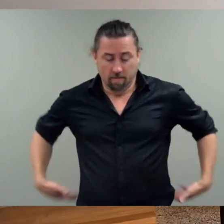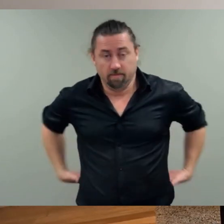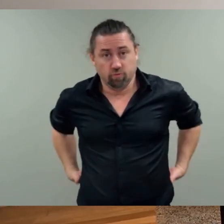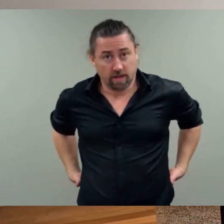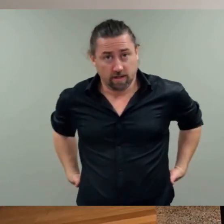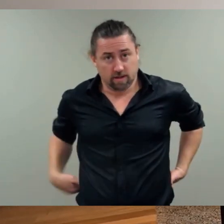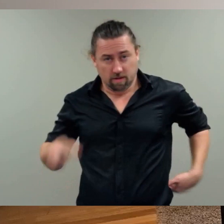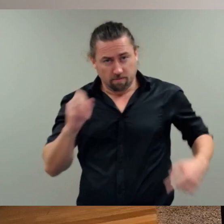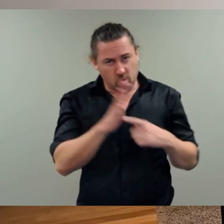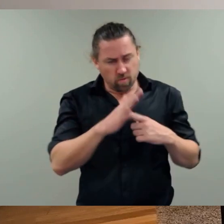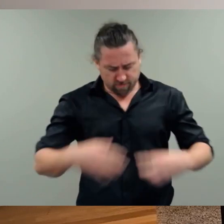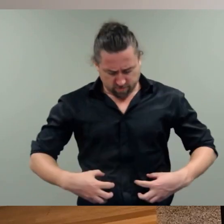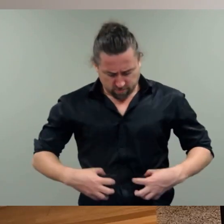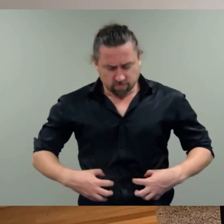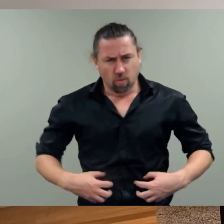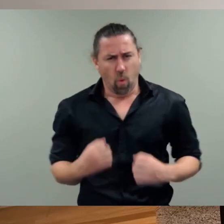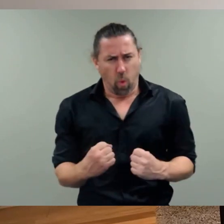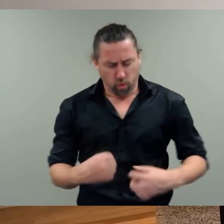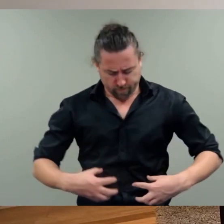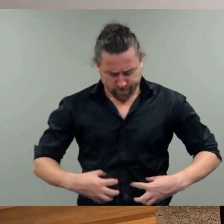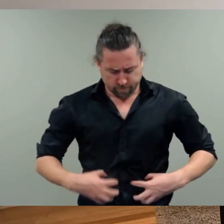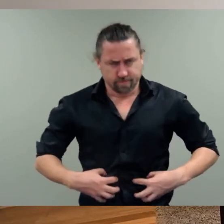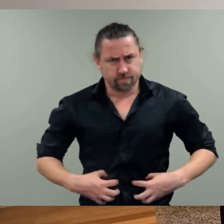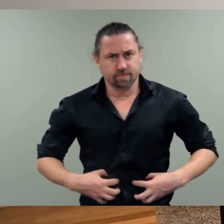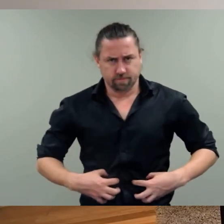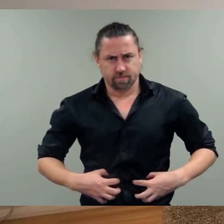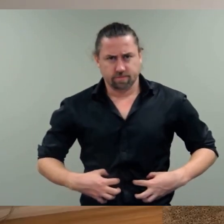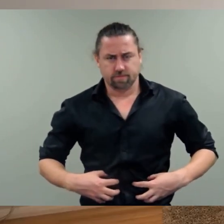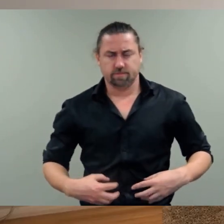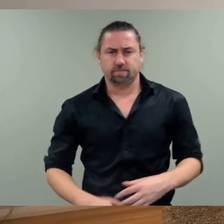Try and keep your back nice and straight by engaging your core muscles.